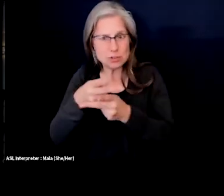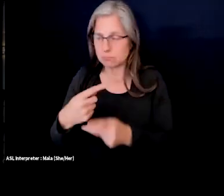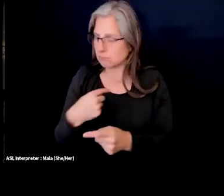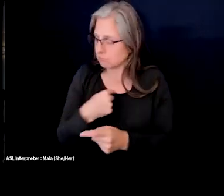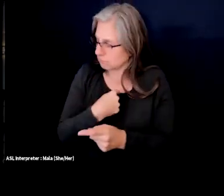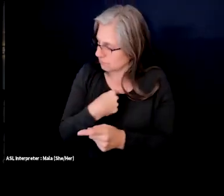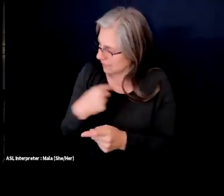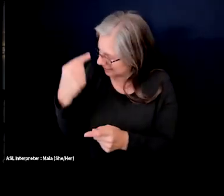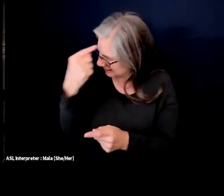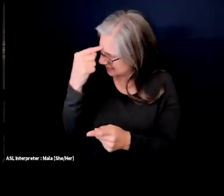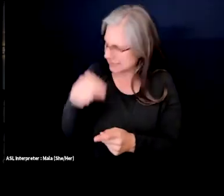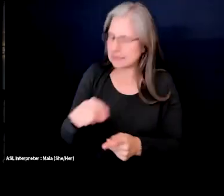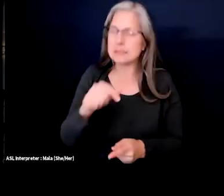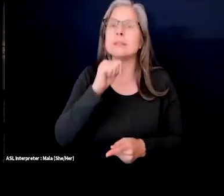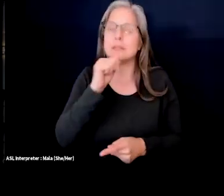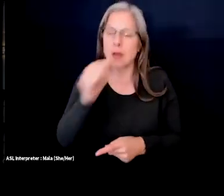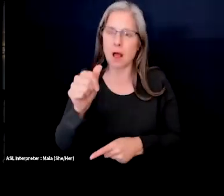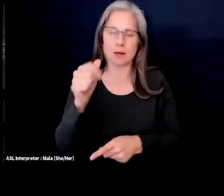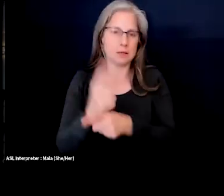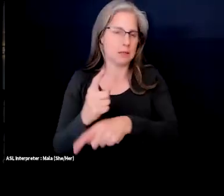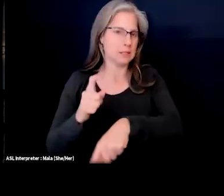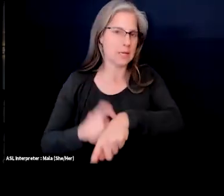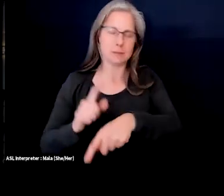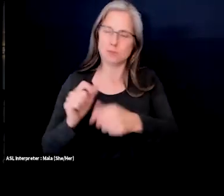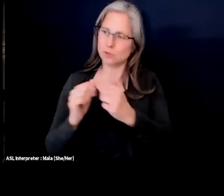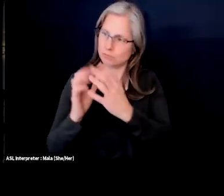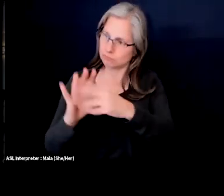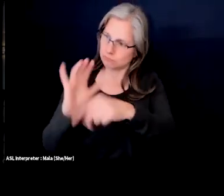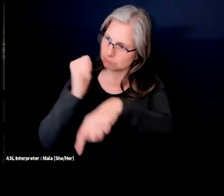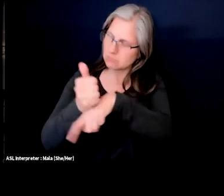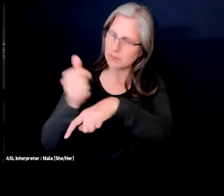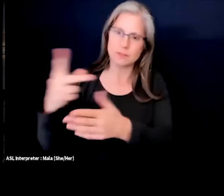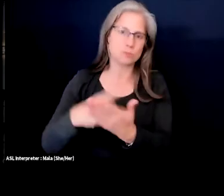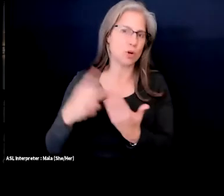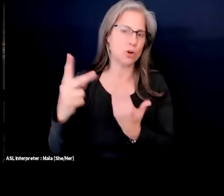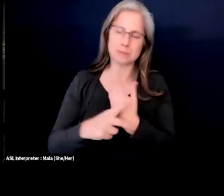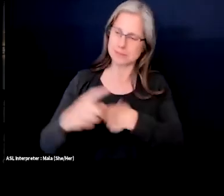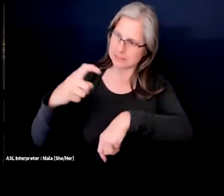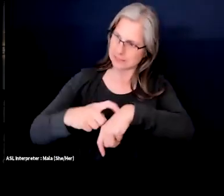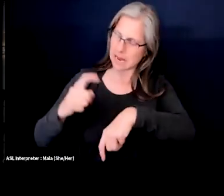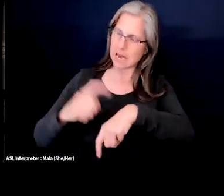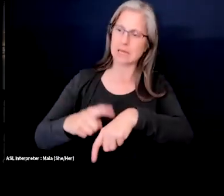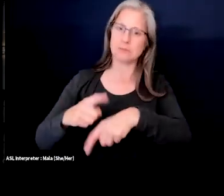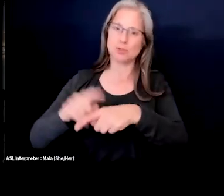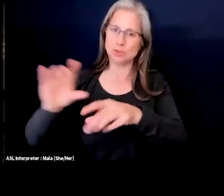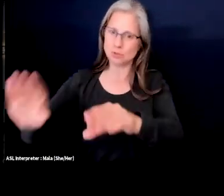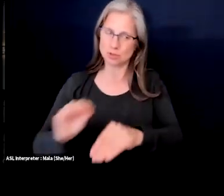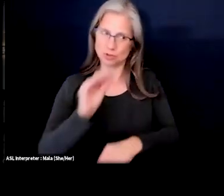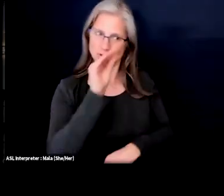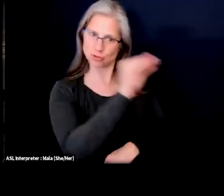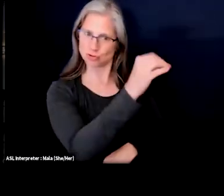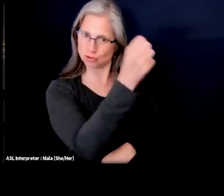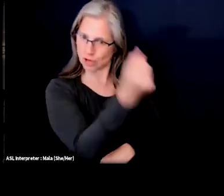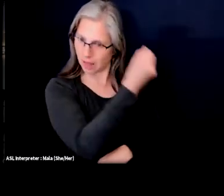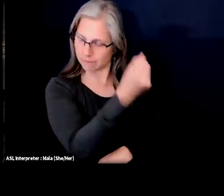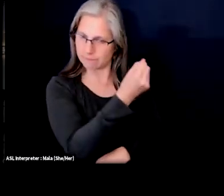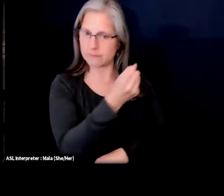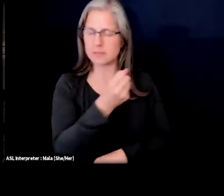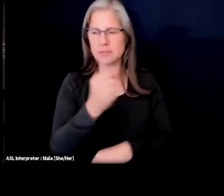think that this is not the time to implement this program. It's time to shelve this program and focus